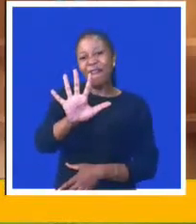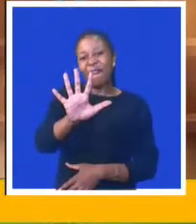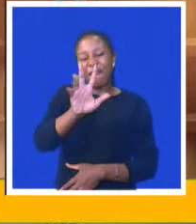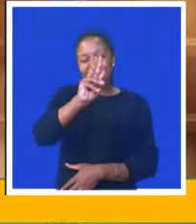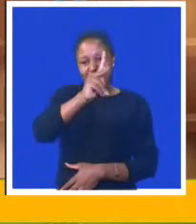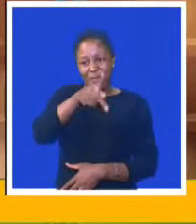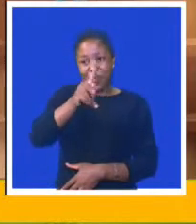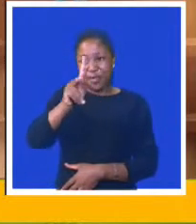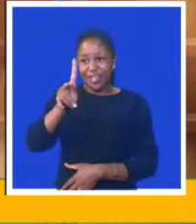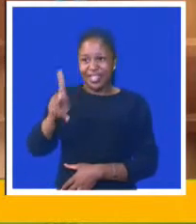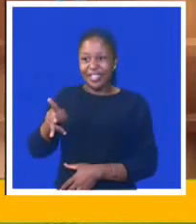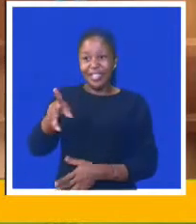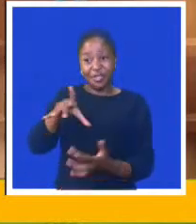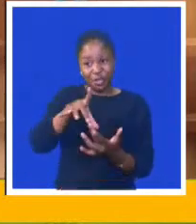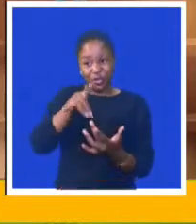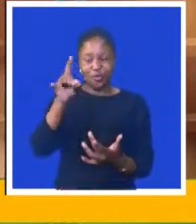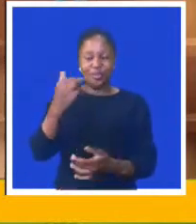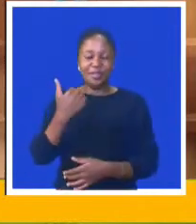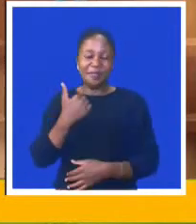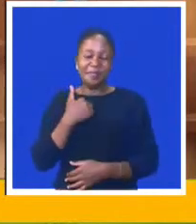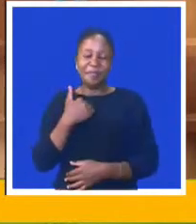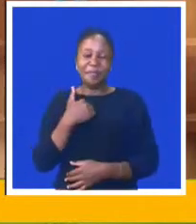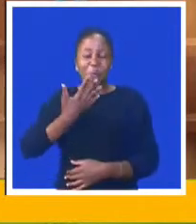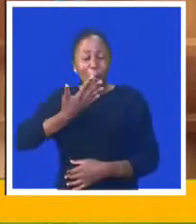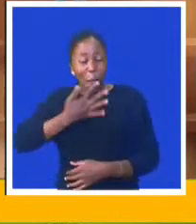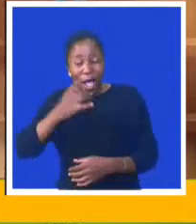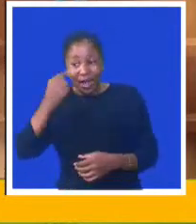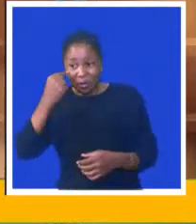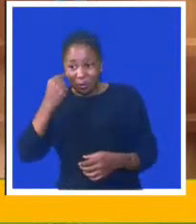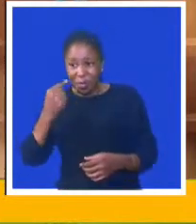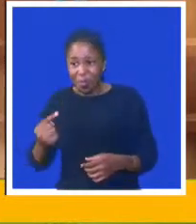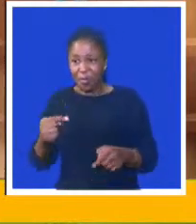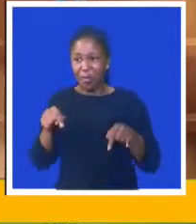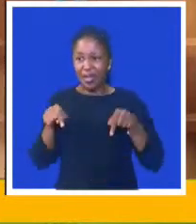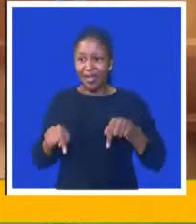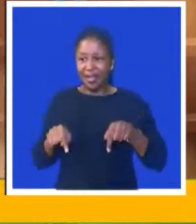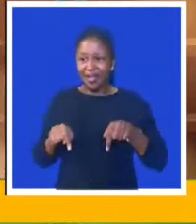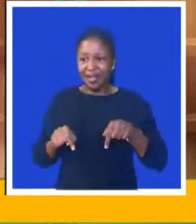chosen 5 prepositions. Let us have a look at them.